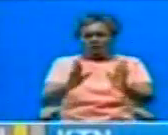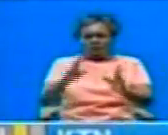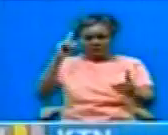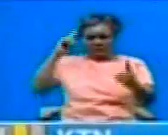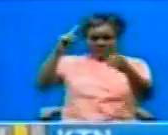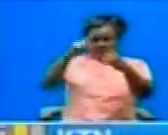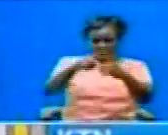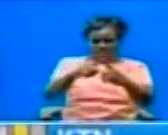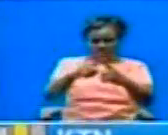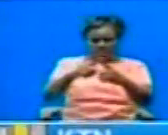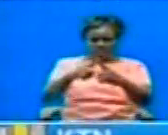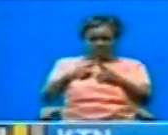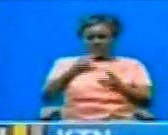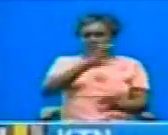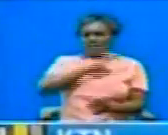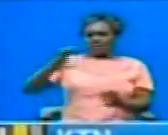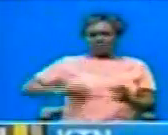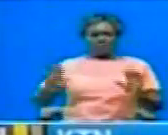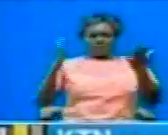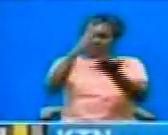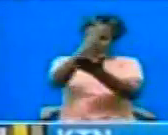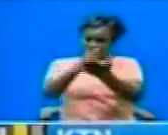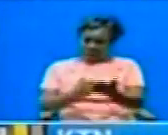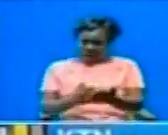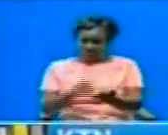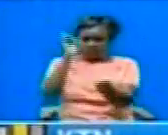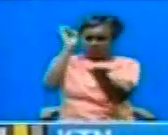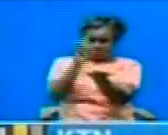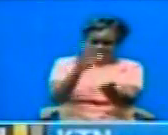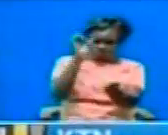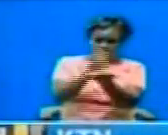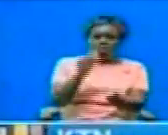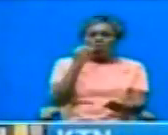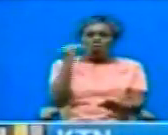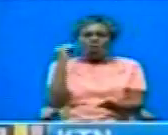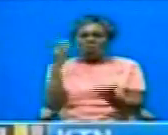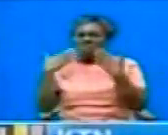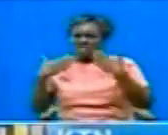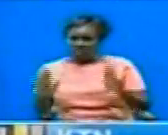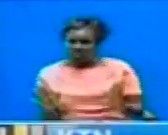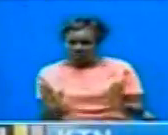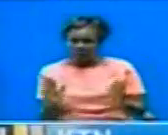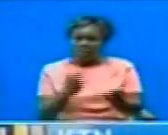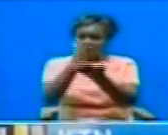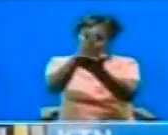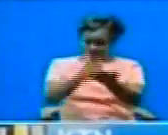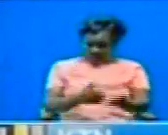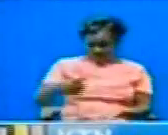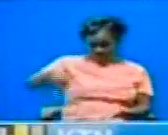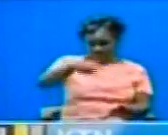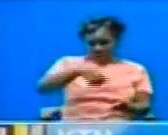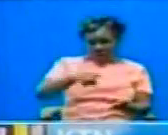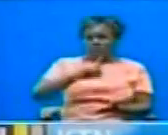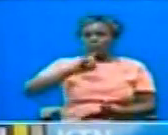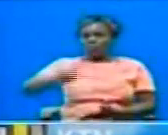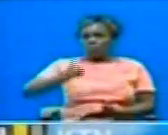of, taking your Christmas. Some of us has been chased from our homes. Some of us, we have been